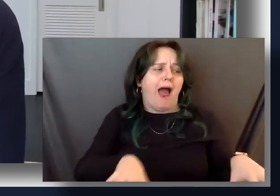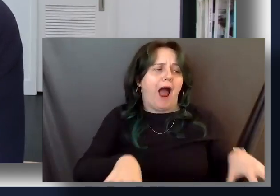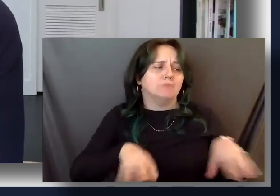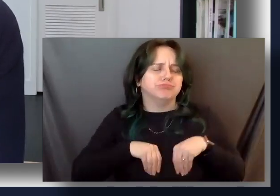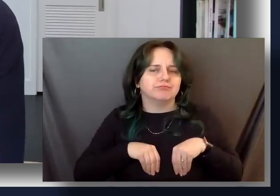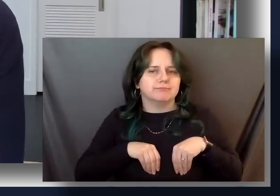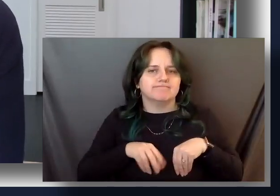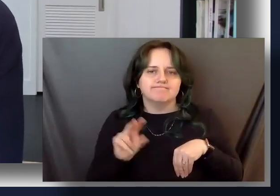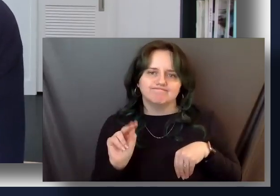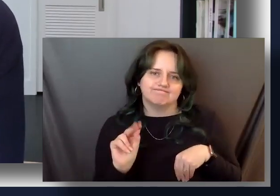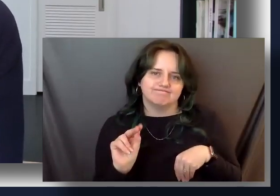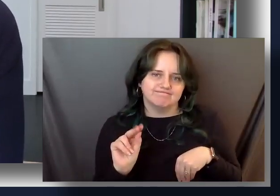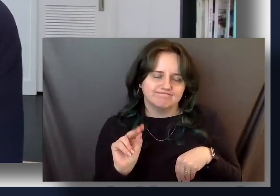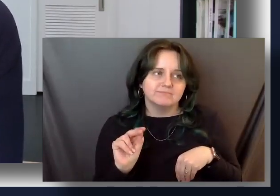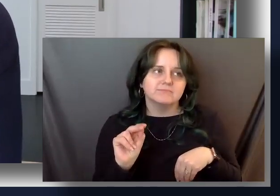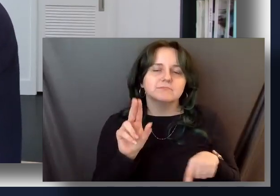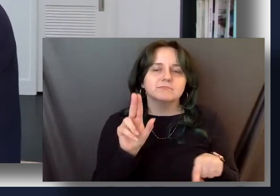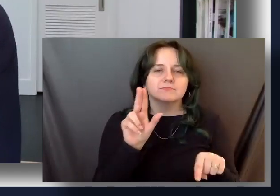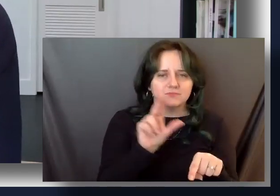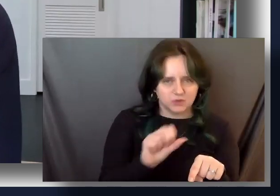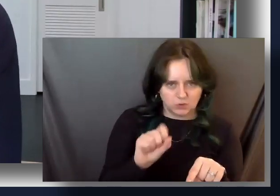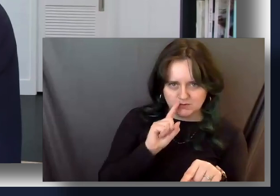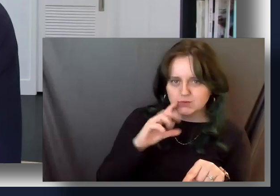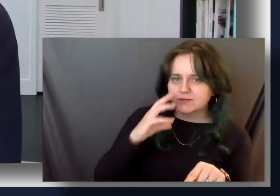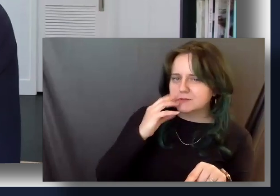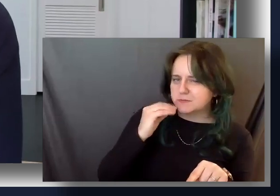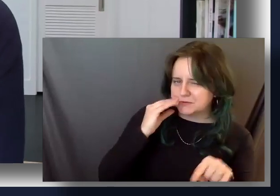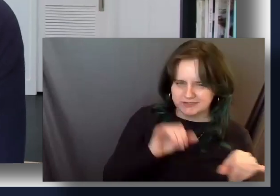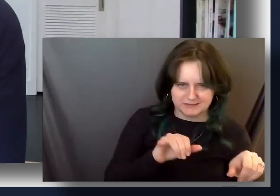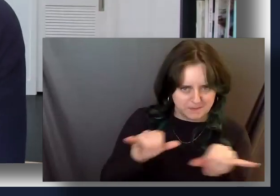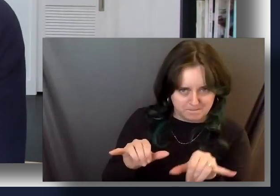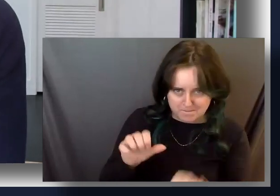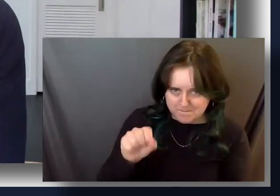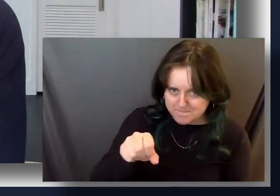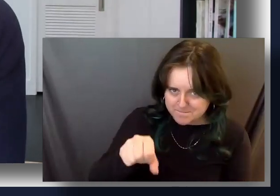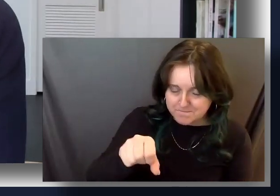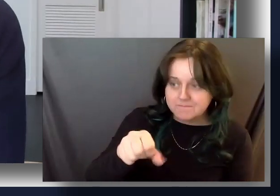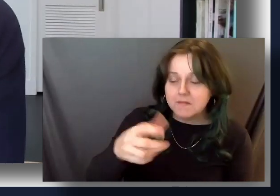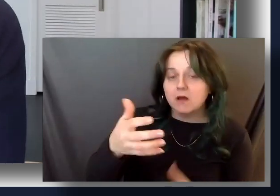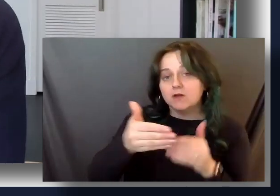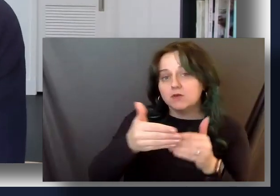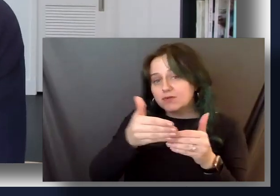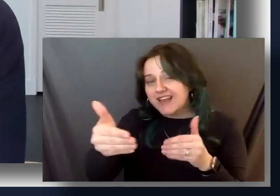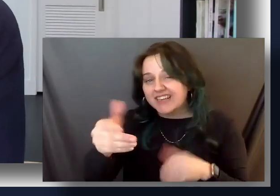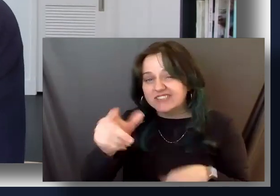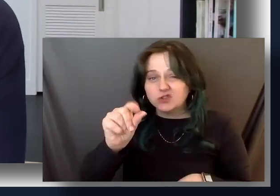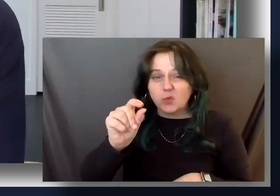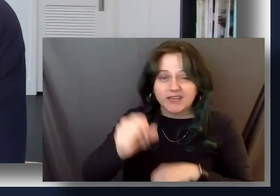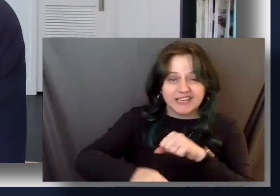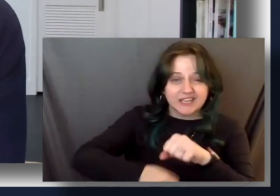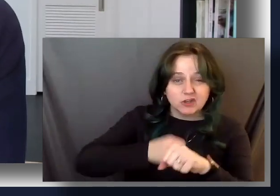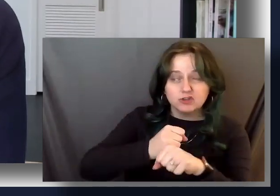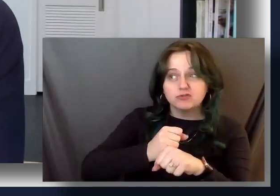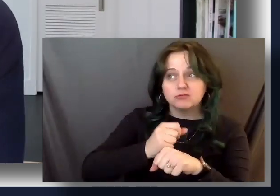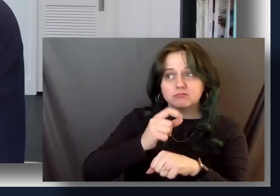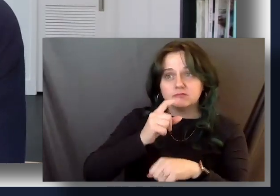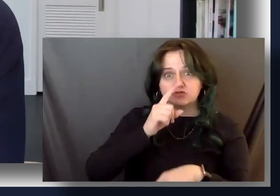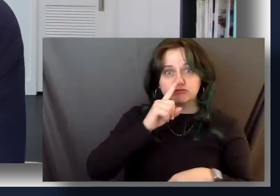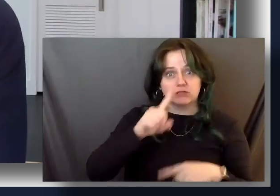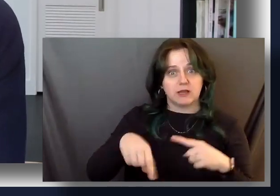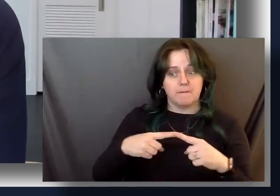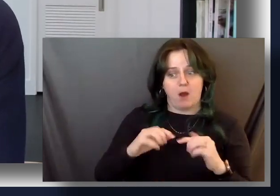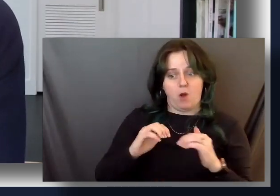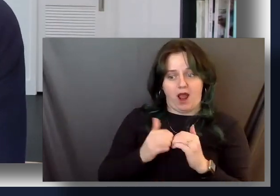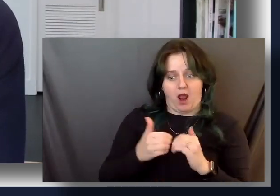the United States is going to go through that. So a lot of what happens in the next 20 years will be about how